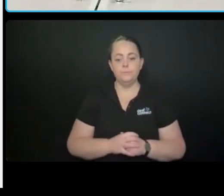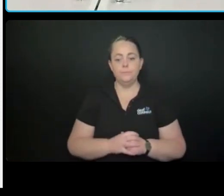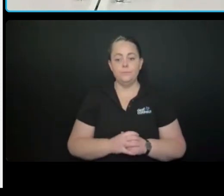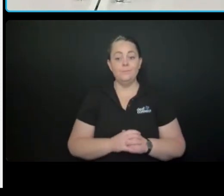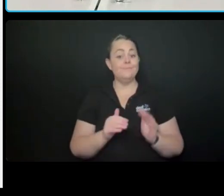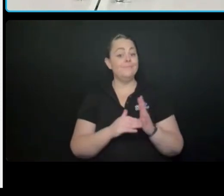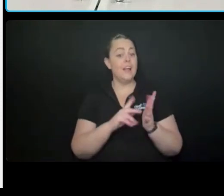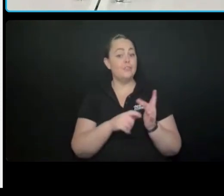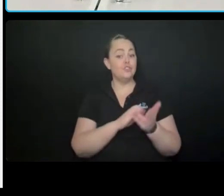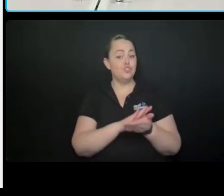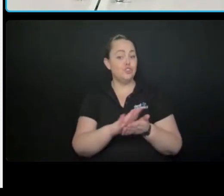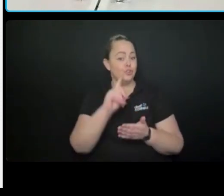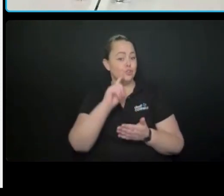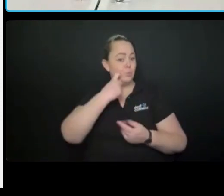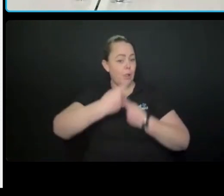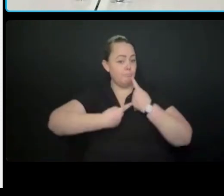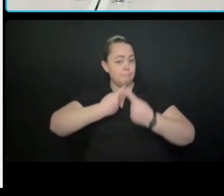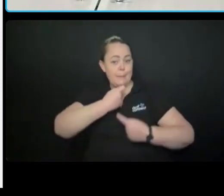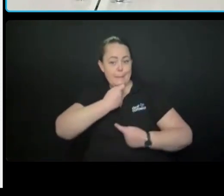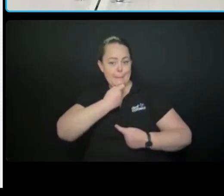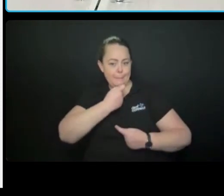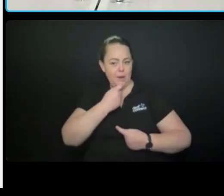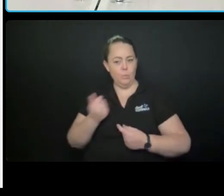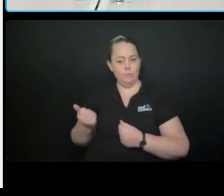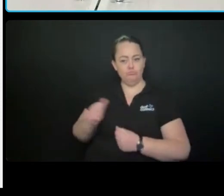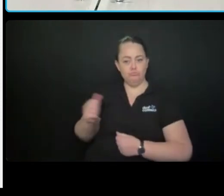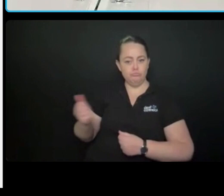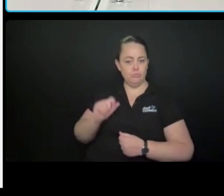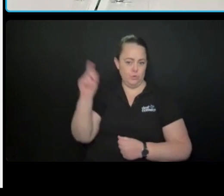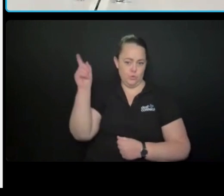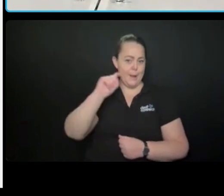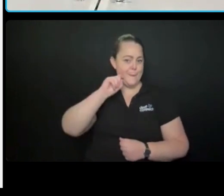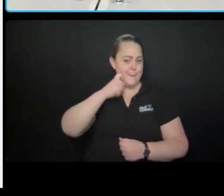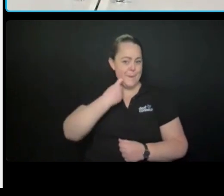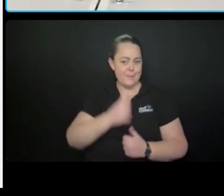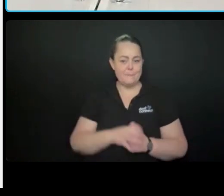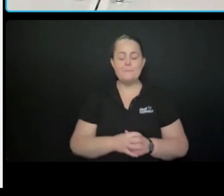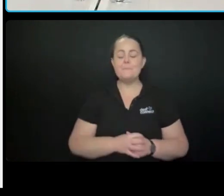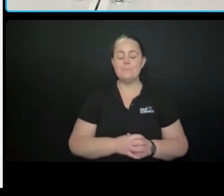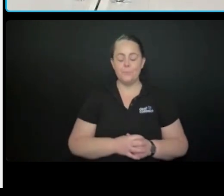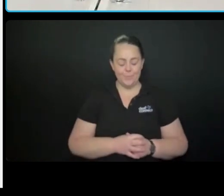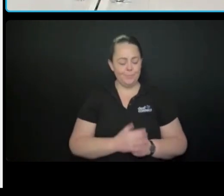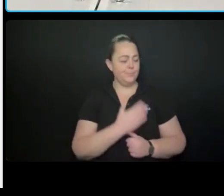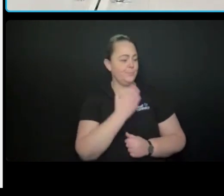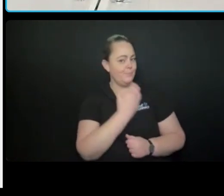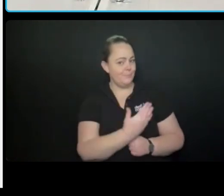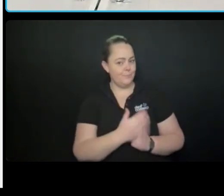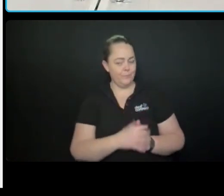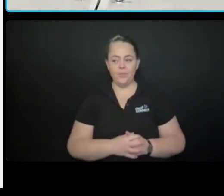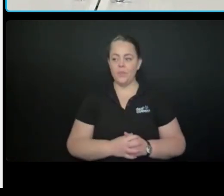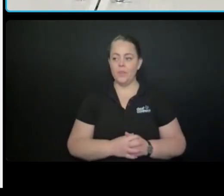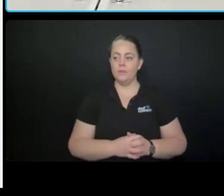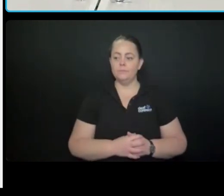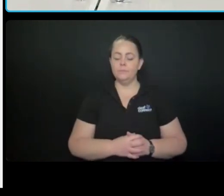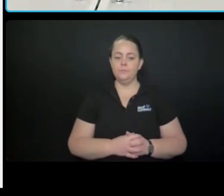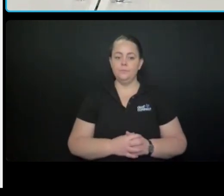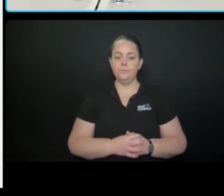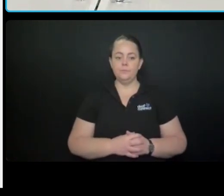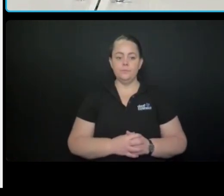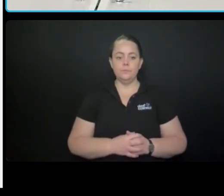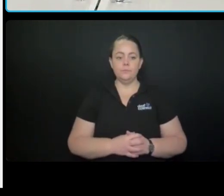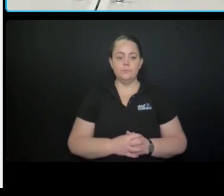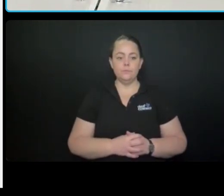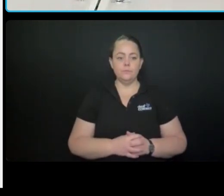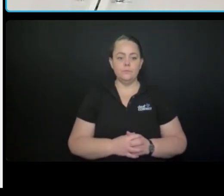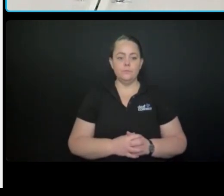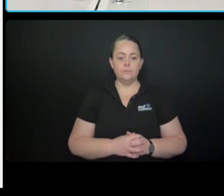and we'll alternate in walking through these measures. Lovely. Thanks, Emma. So we're going to start firstly today with